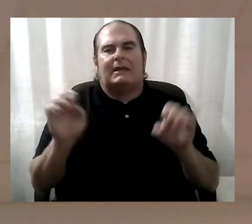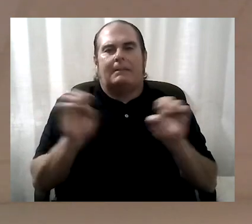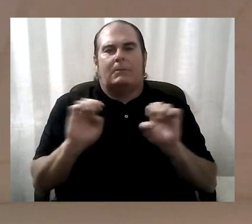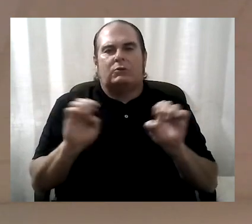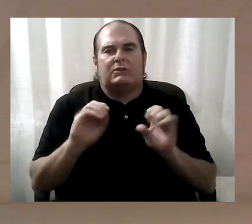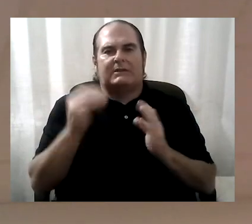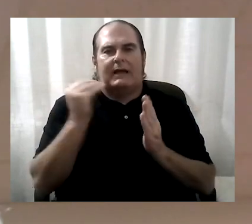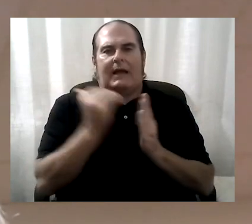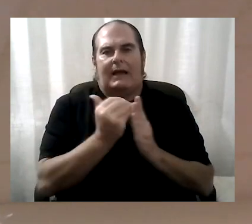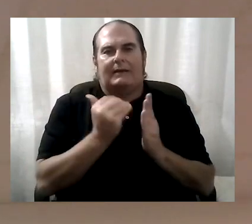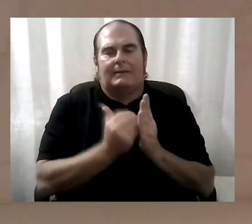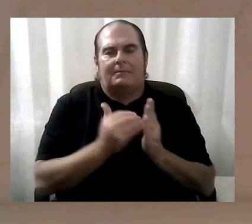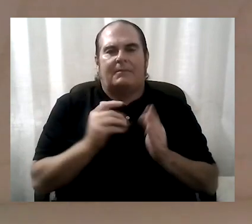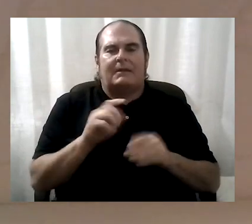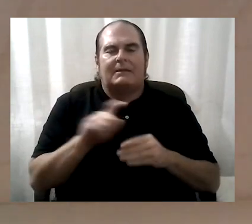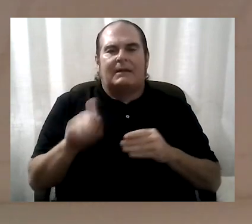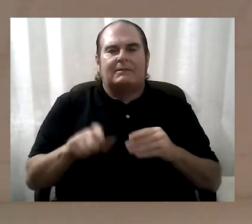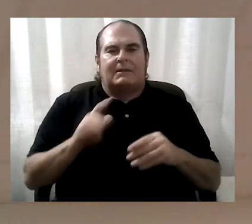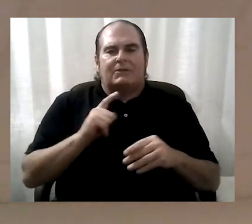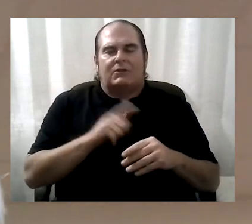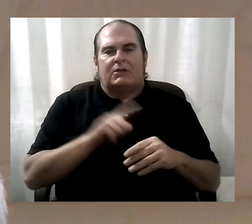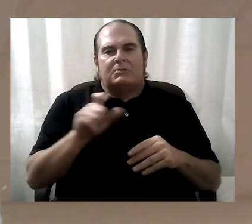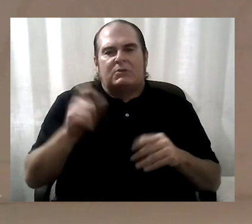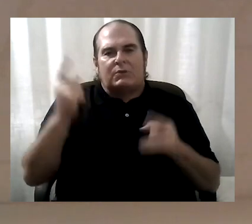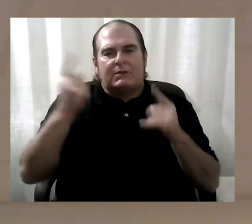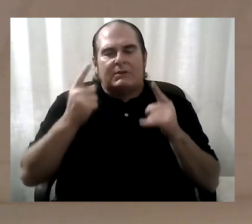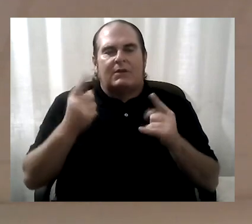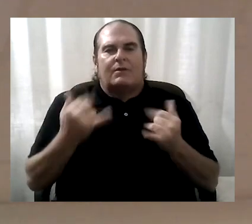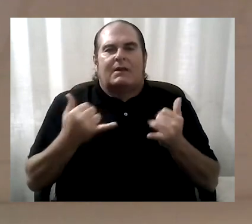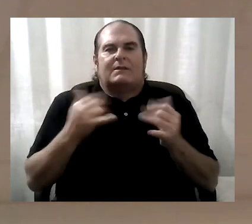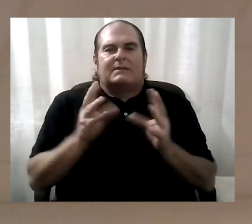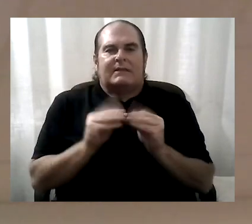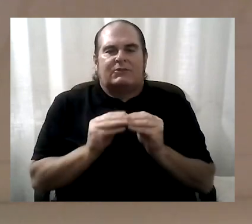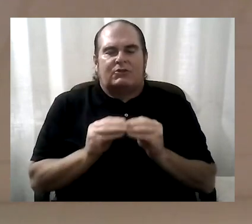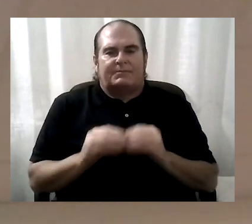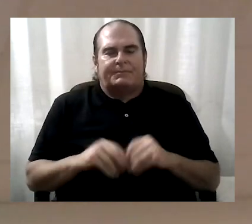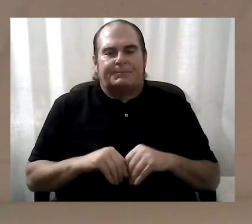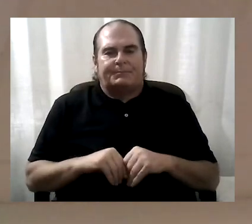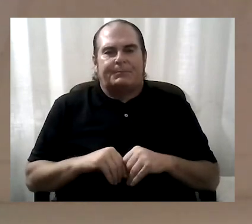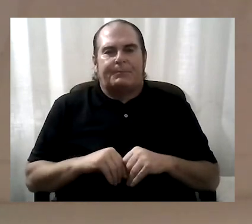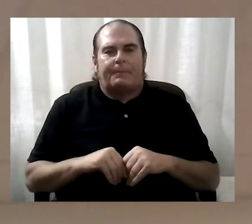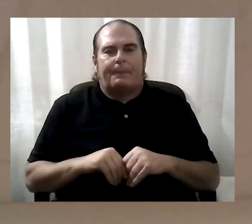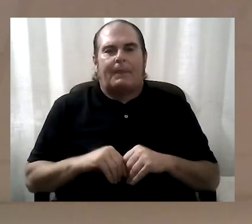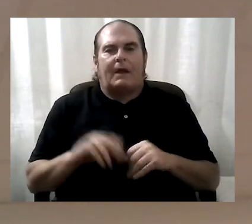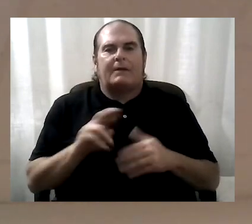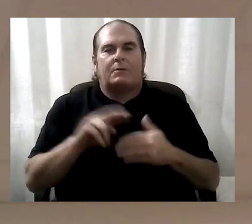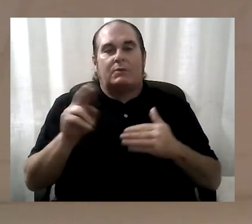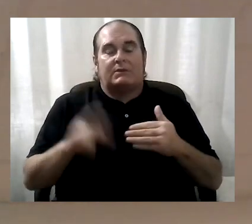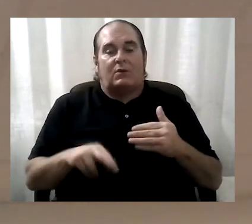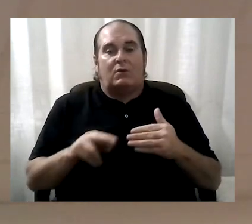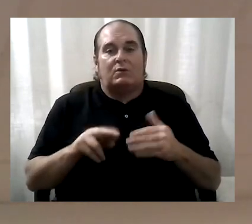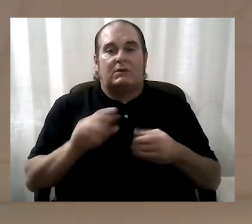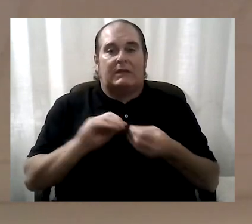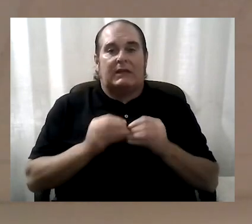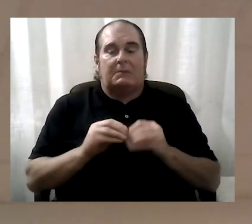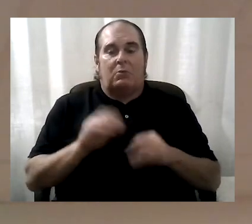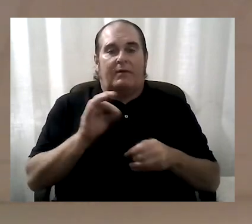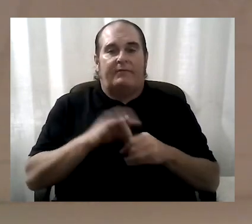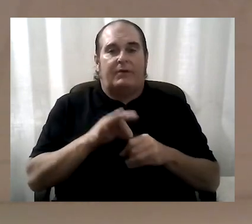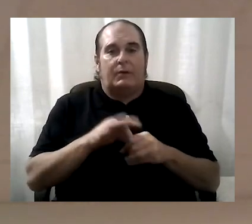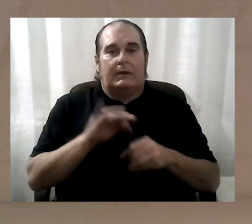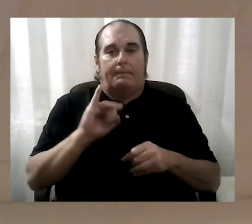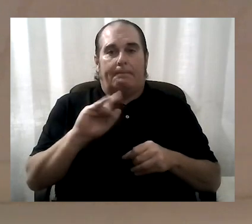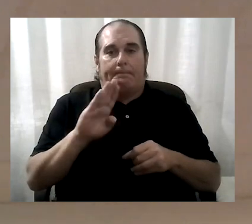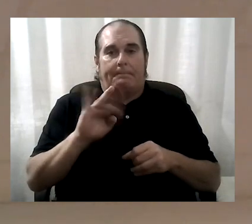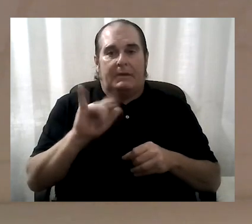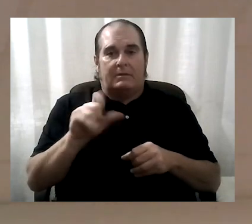is to consider this session. So as a result, the number of voting bills that have been filed has dramatically increased